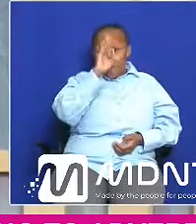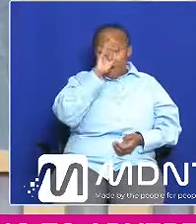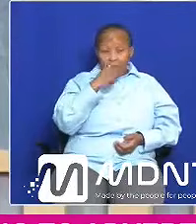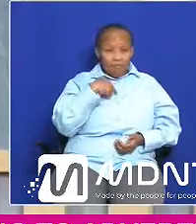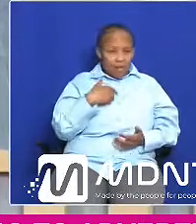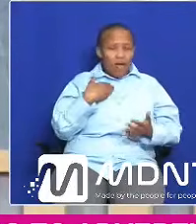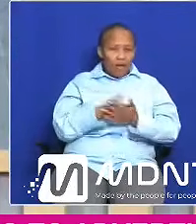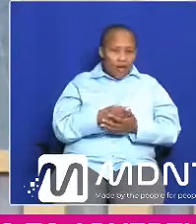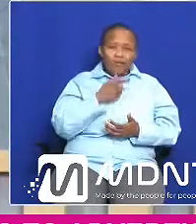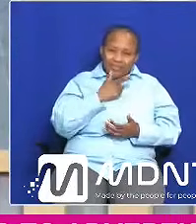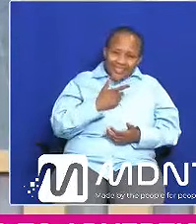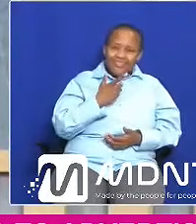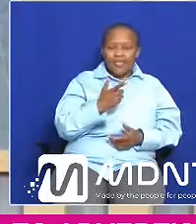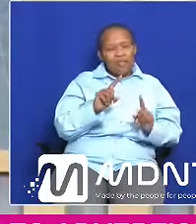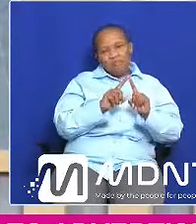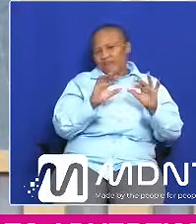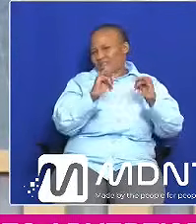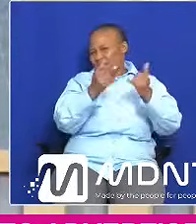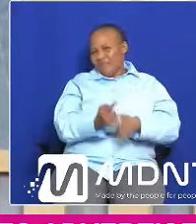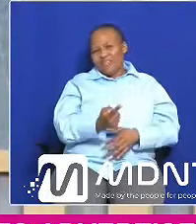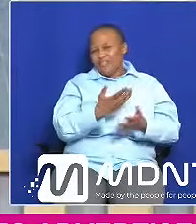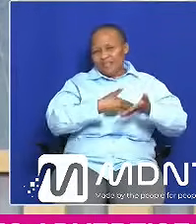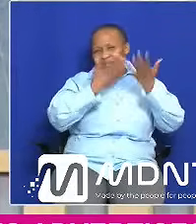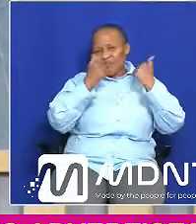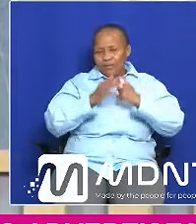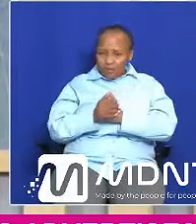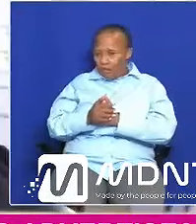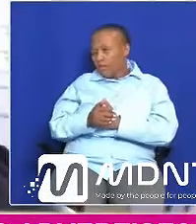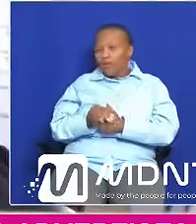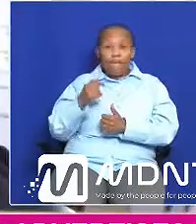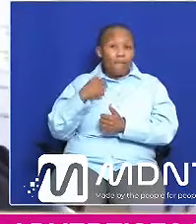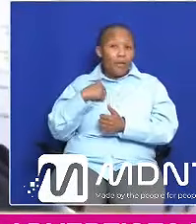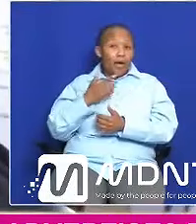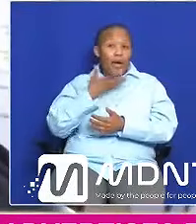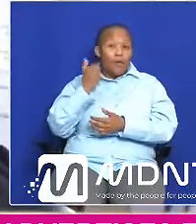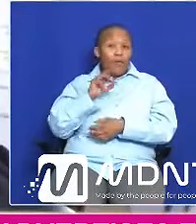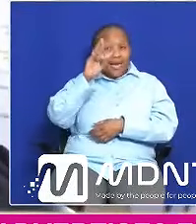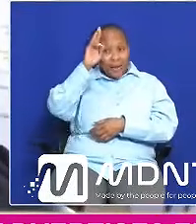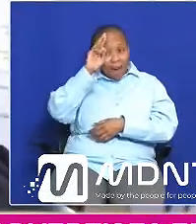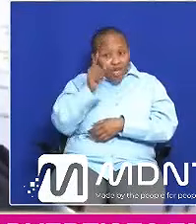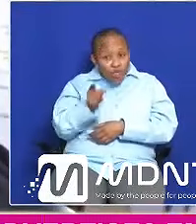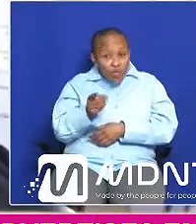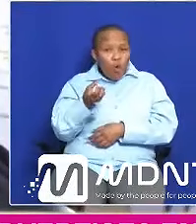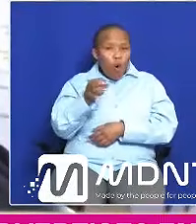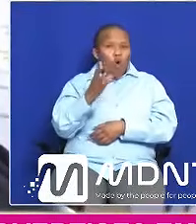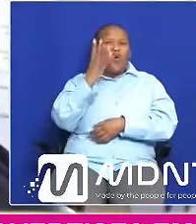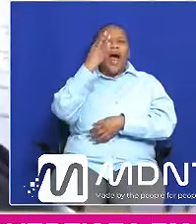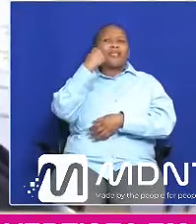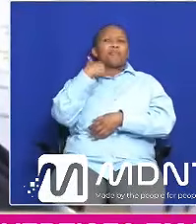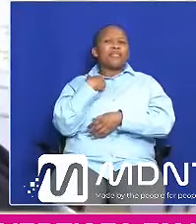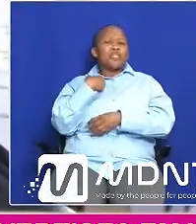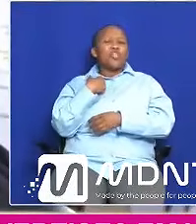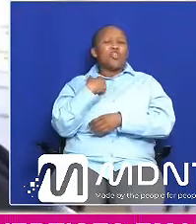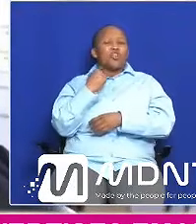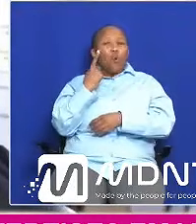I don't know this company. I don't know if it is to remind you or whether what you're asking of me is to prove the payments before